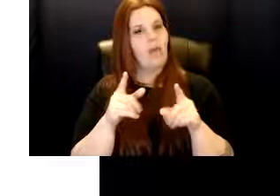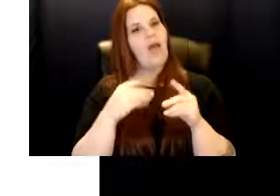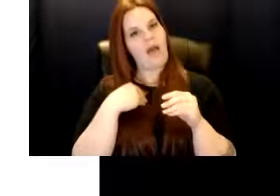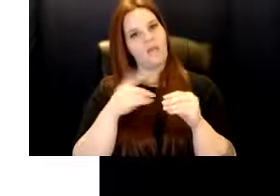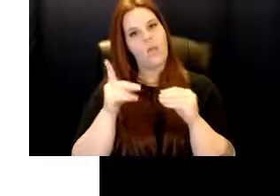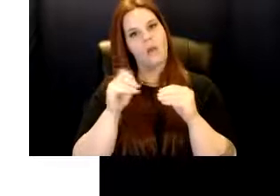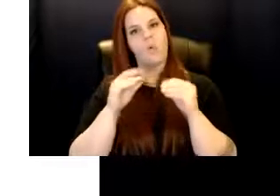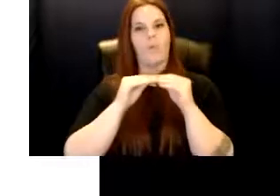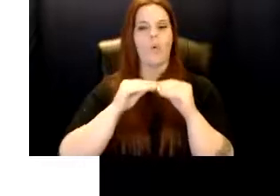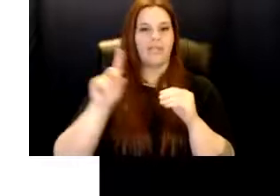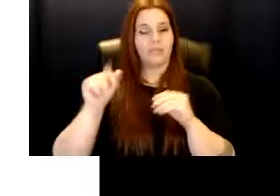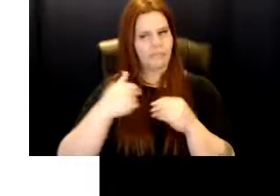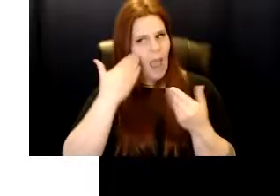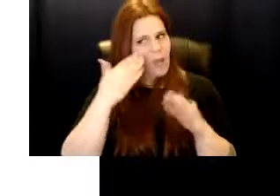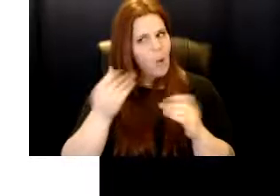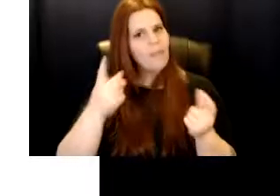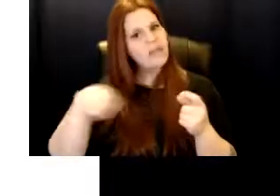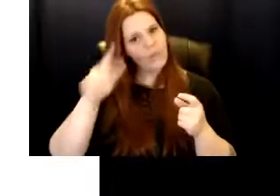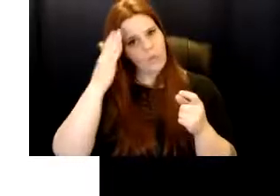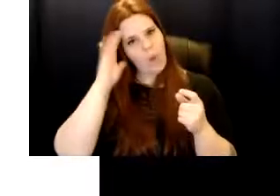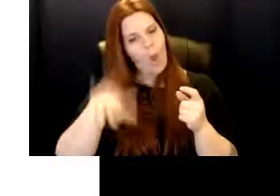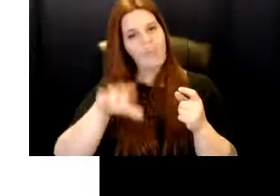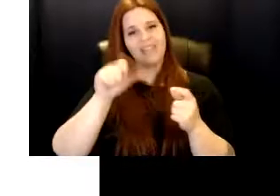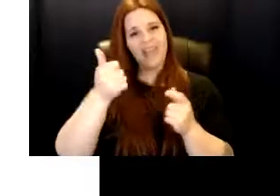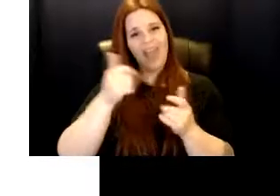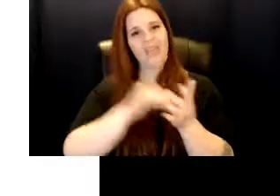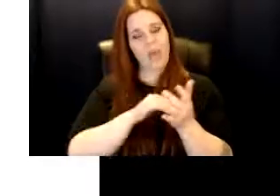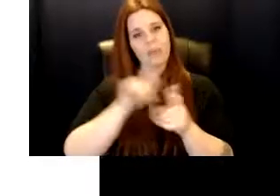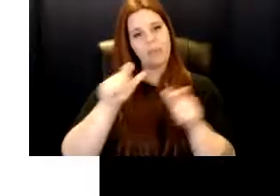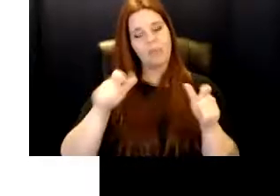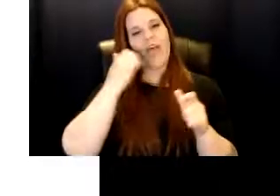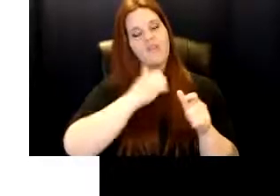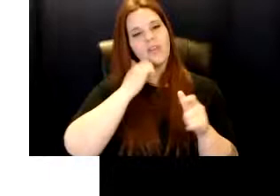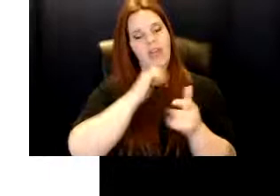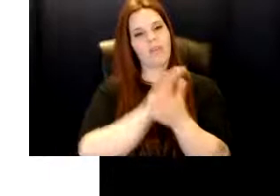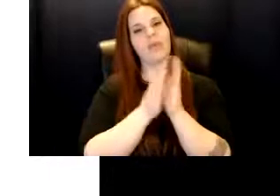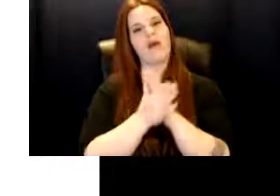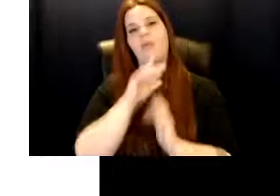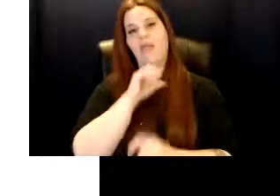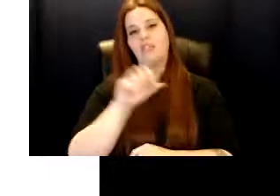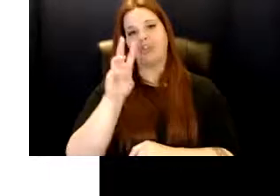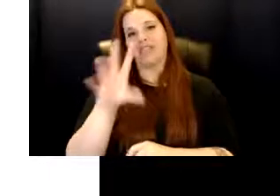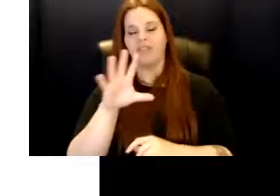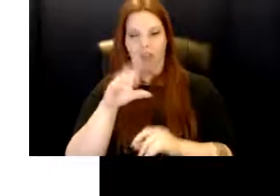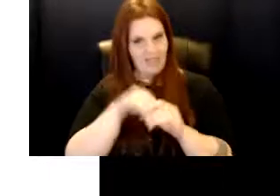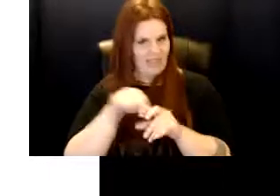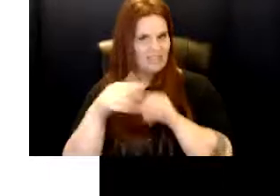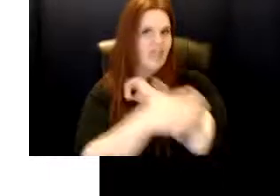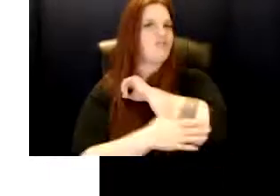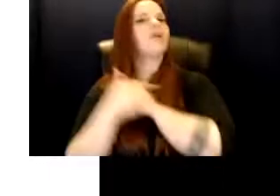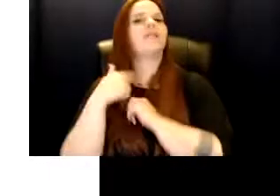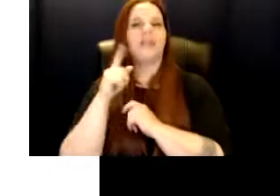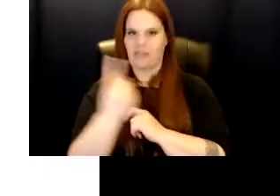I don't know how many of you know, but 10,000 people a day turn 65 years old in this country. So that's something else we have to think about.